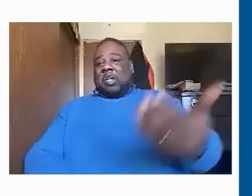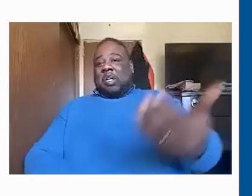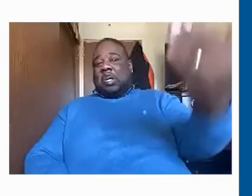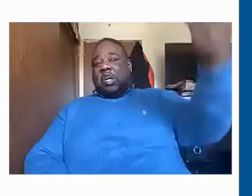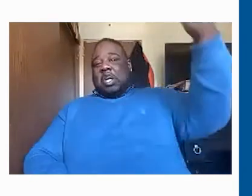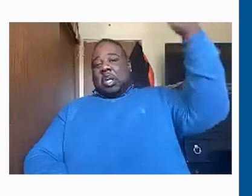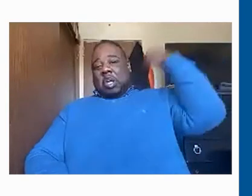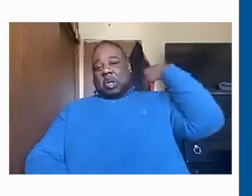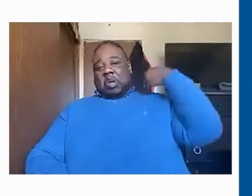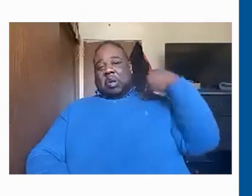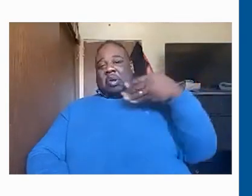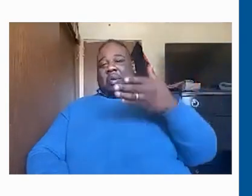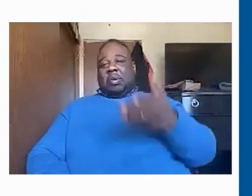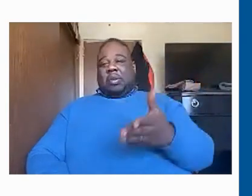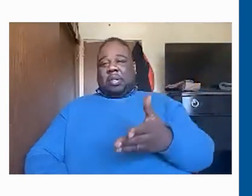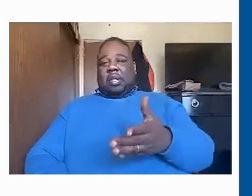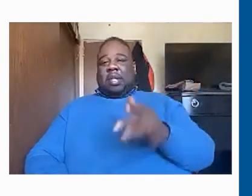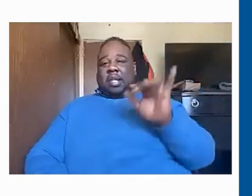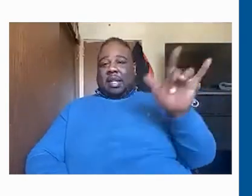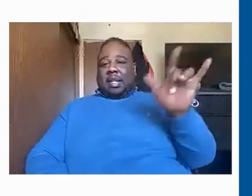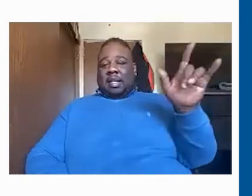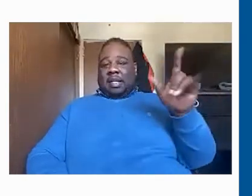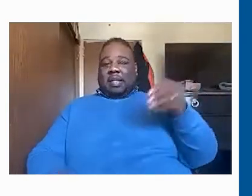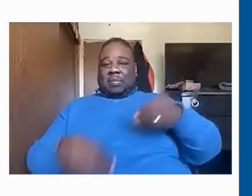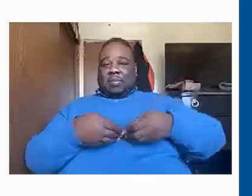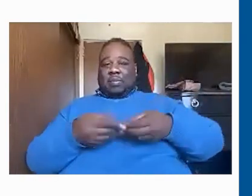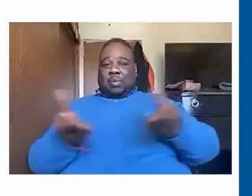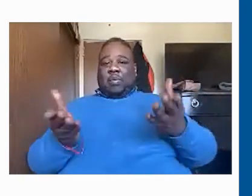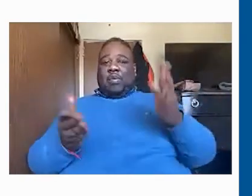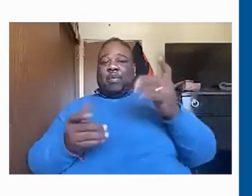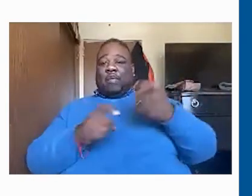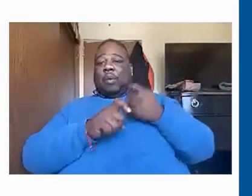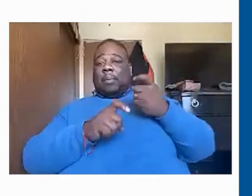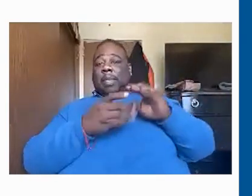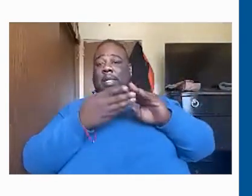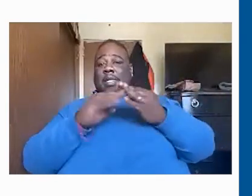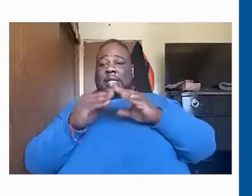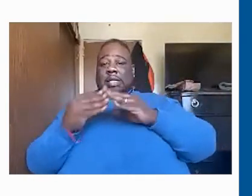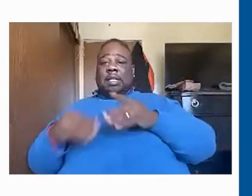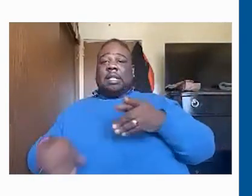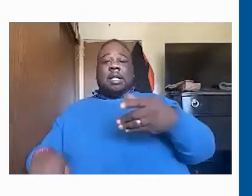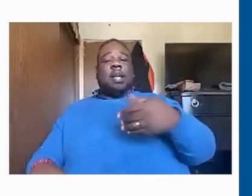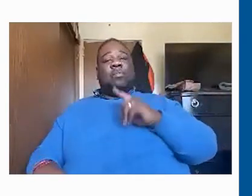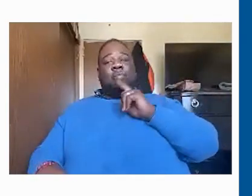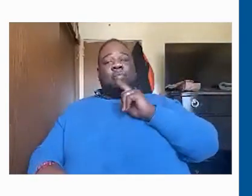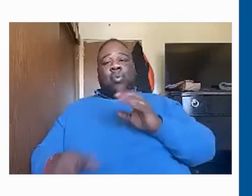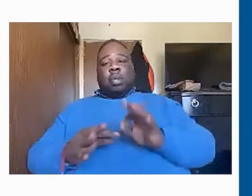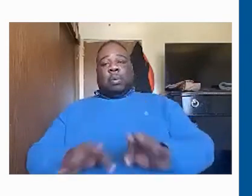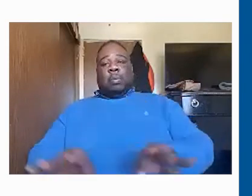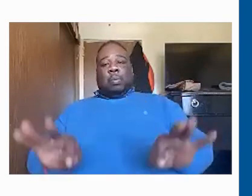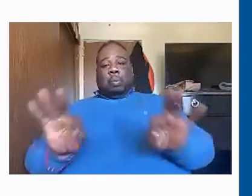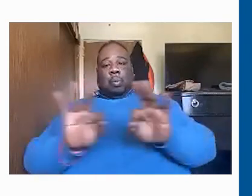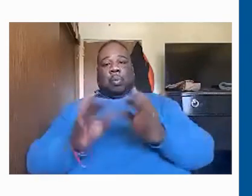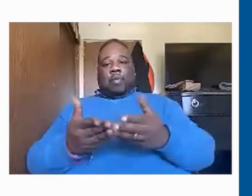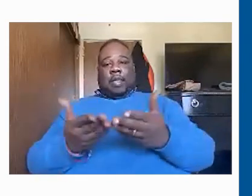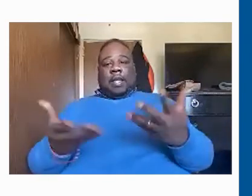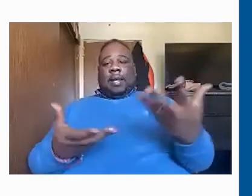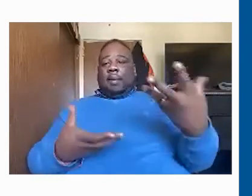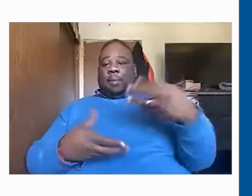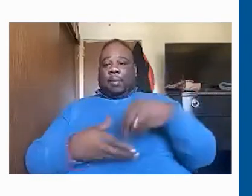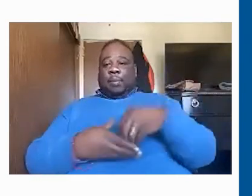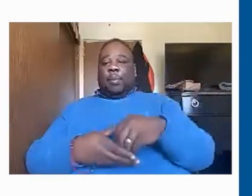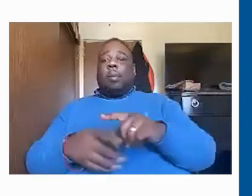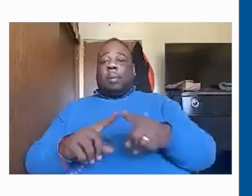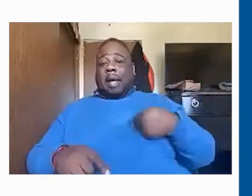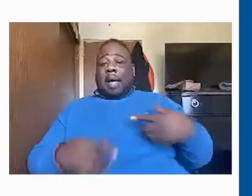that was given by New York, and it had like essentials in here, and I've added to it with the